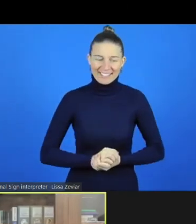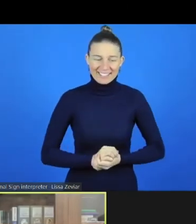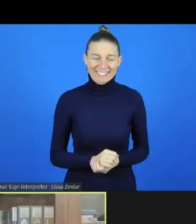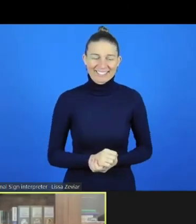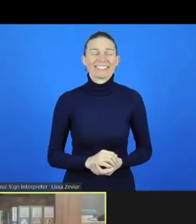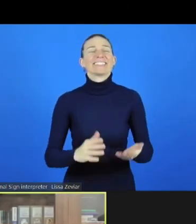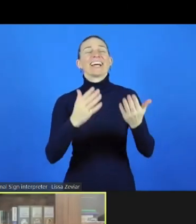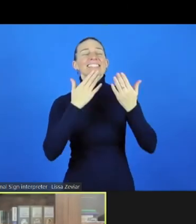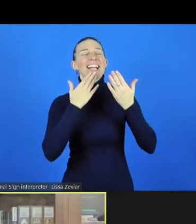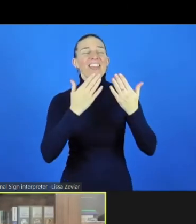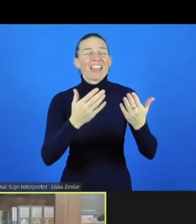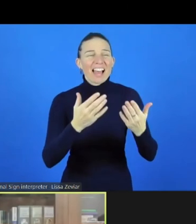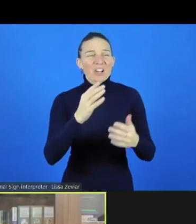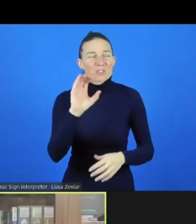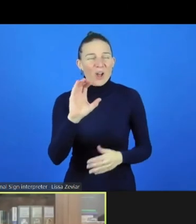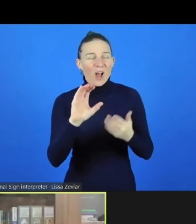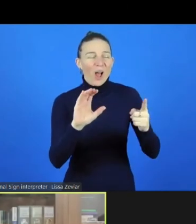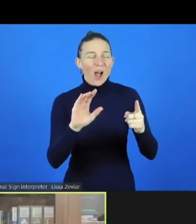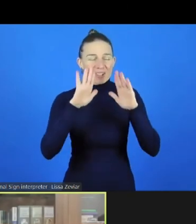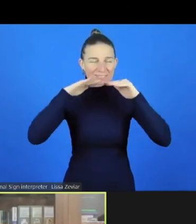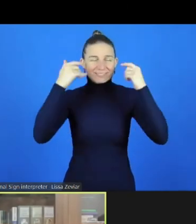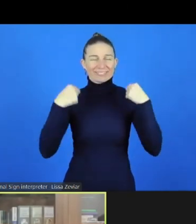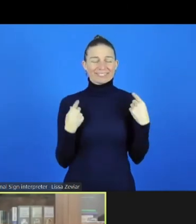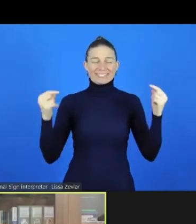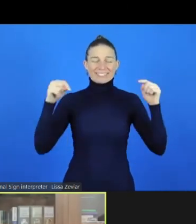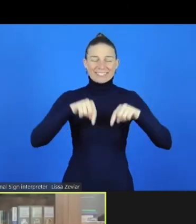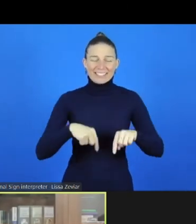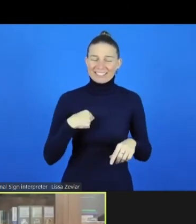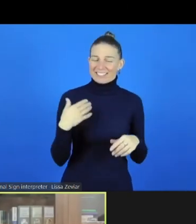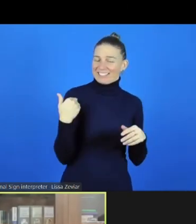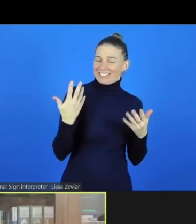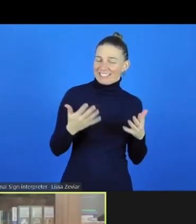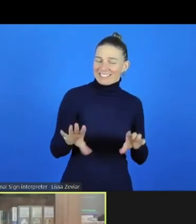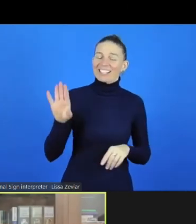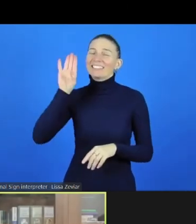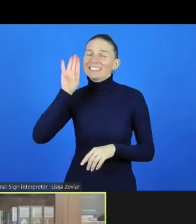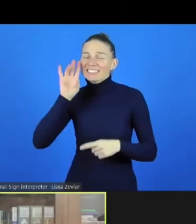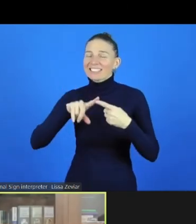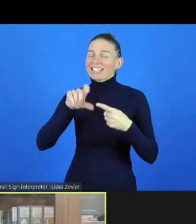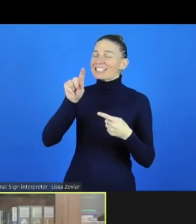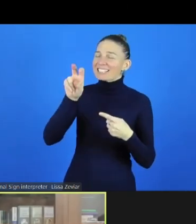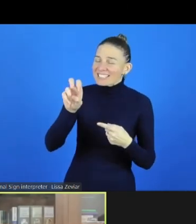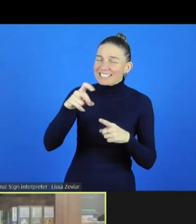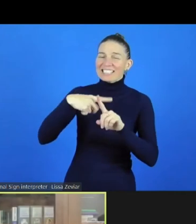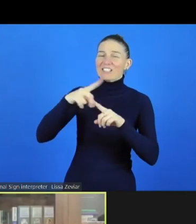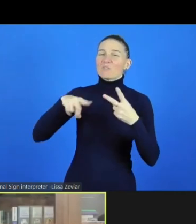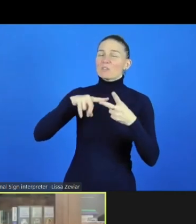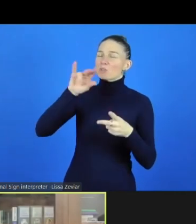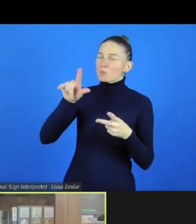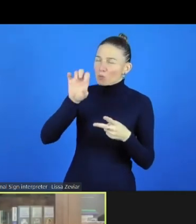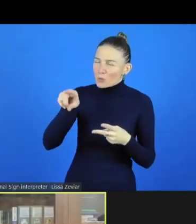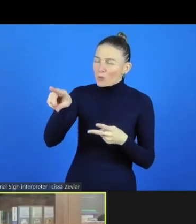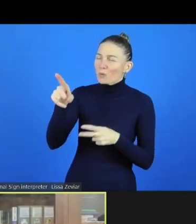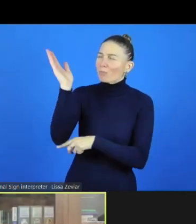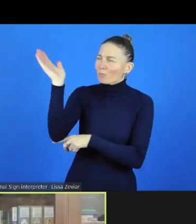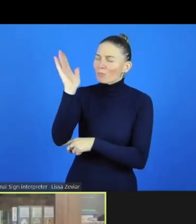It's been a pleasure to be here. I just heard Steve, Bhaskar, and Julie talk about it. And it's very enlightening for